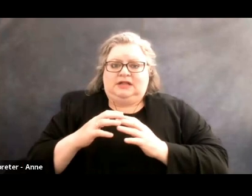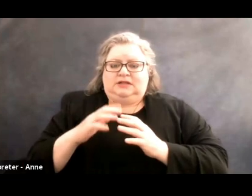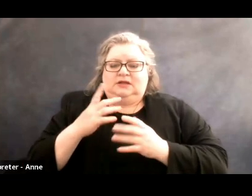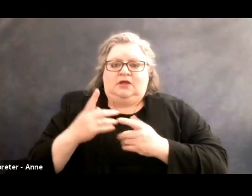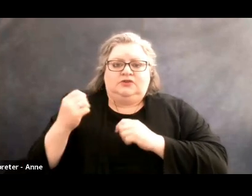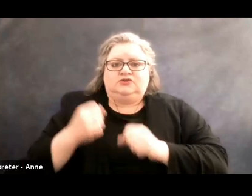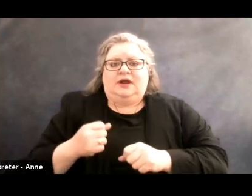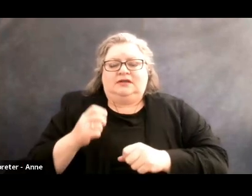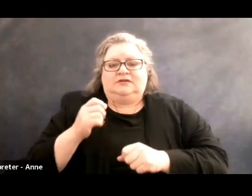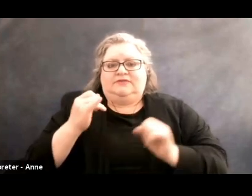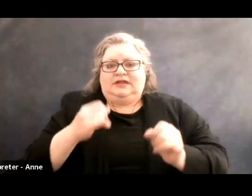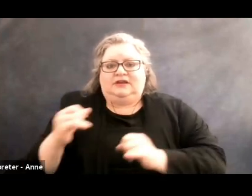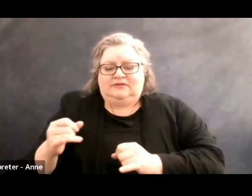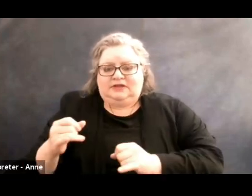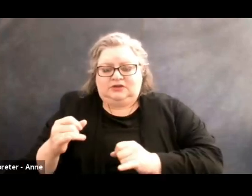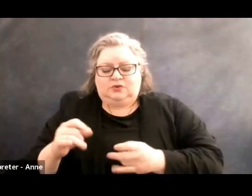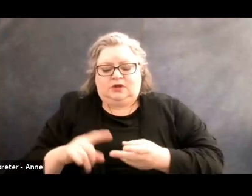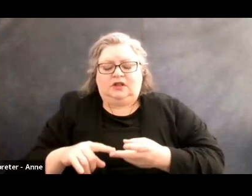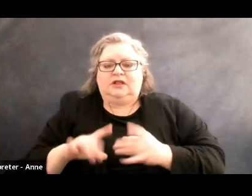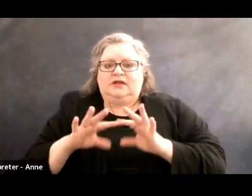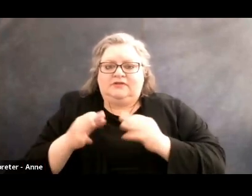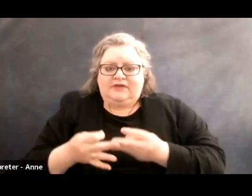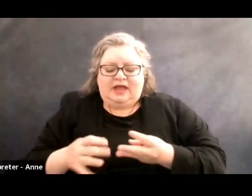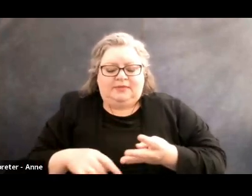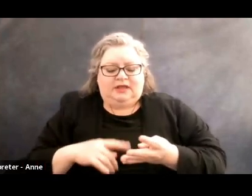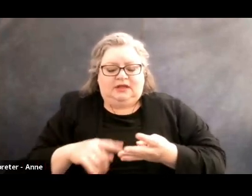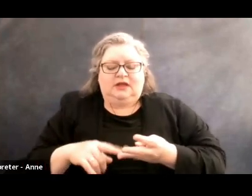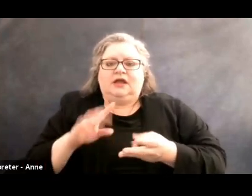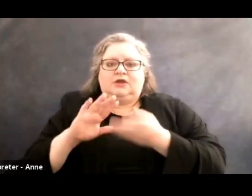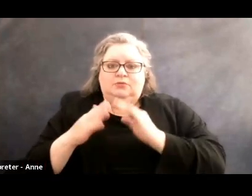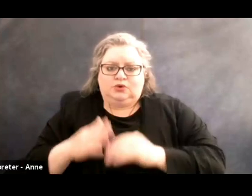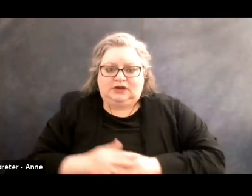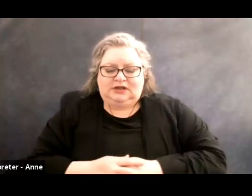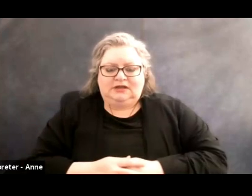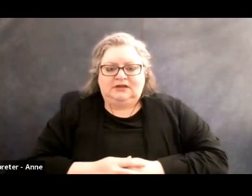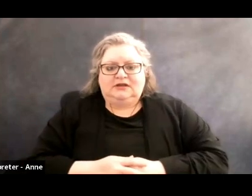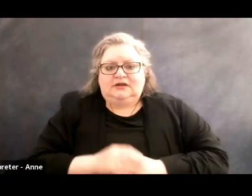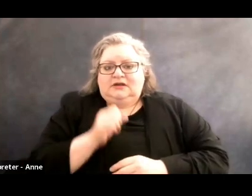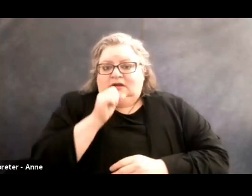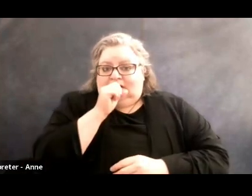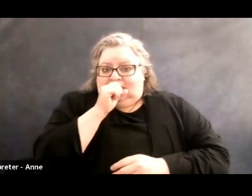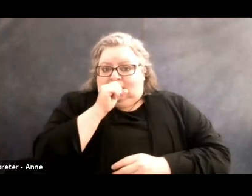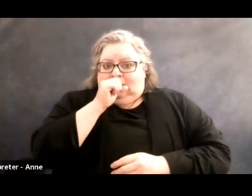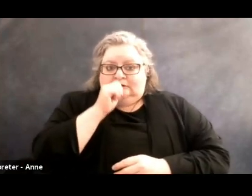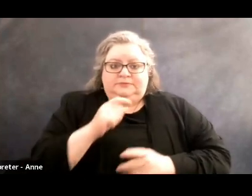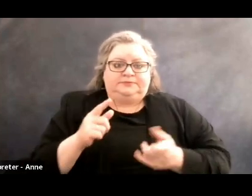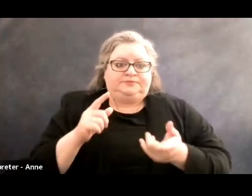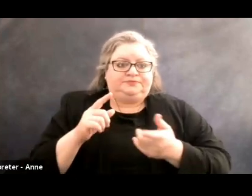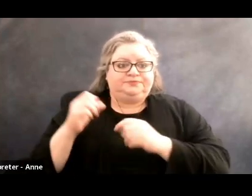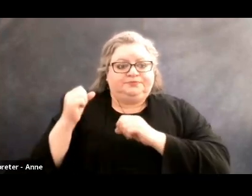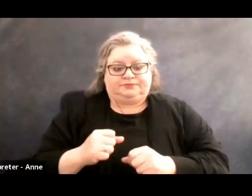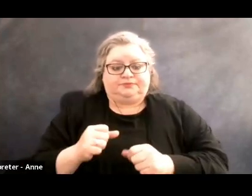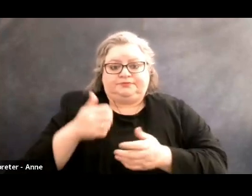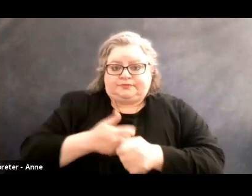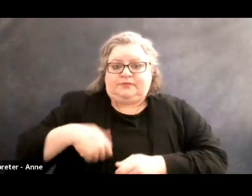strengths of the individual, of the family, and of our community. And so those strengths that every single one of